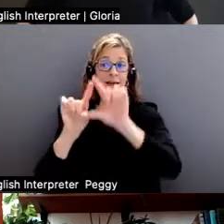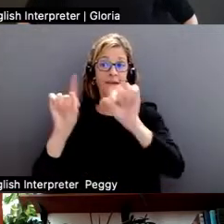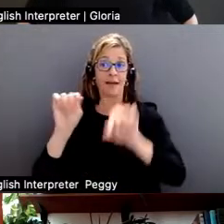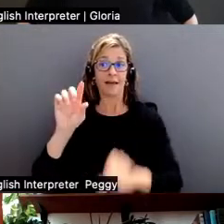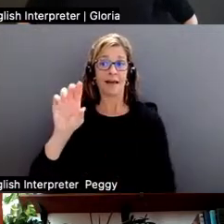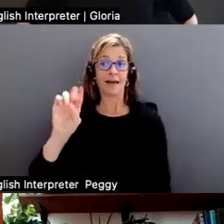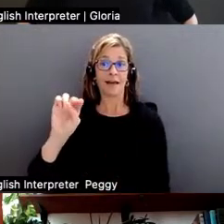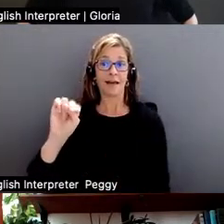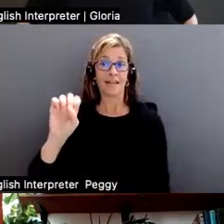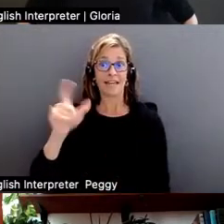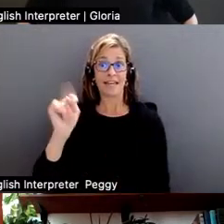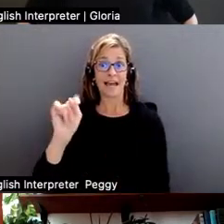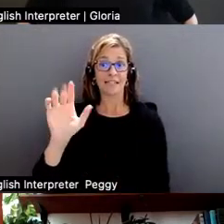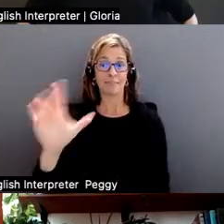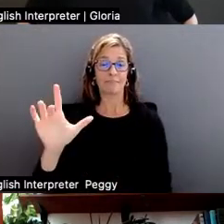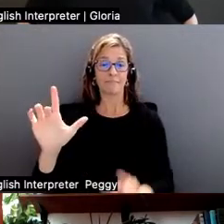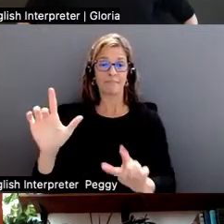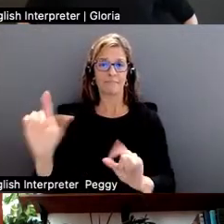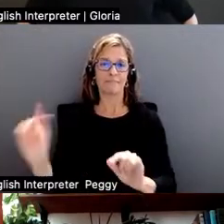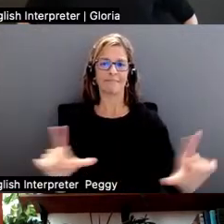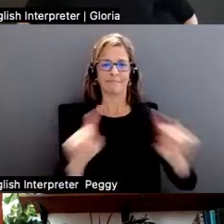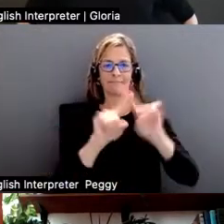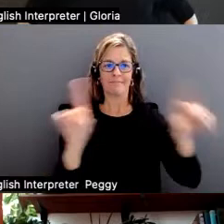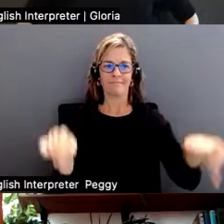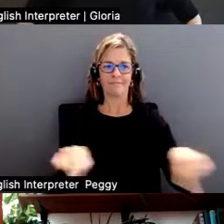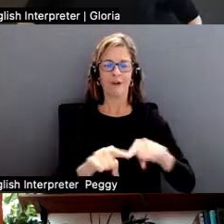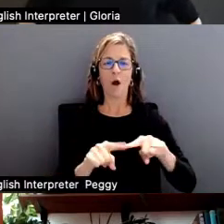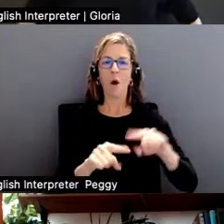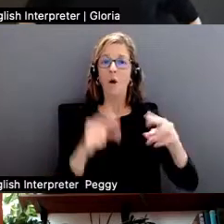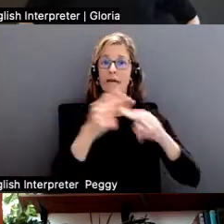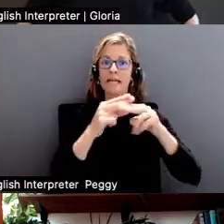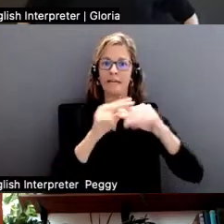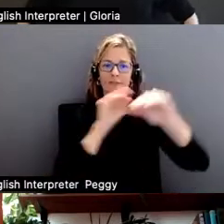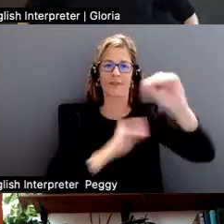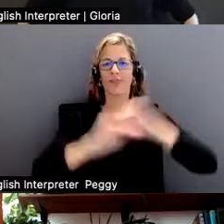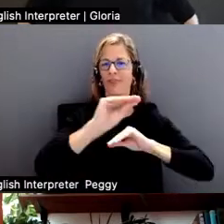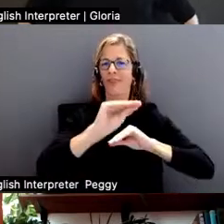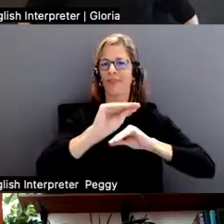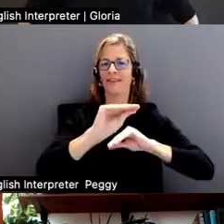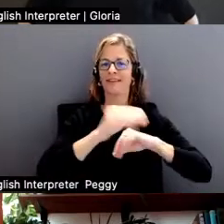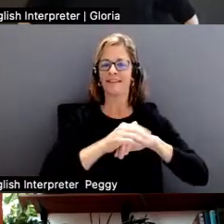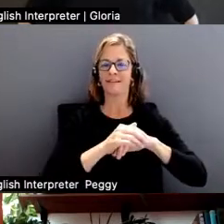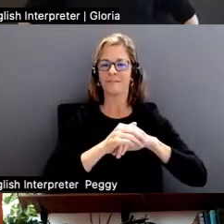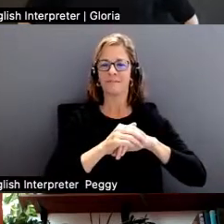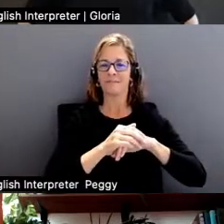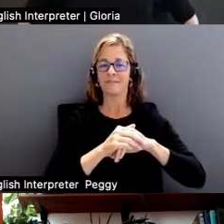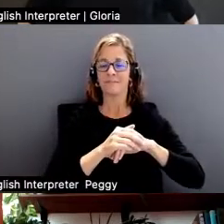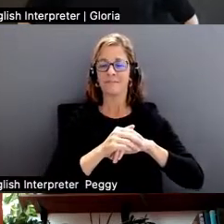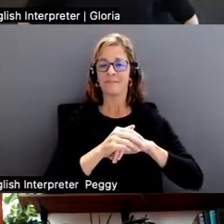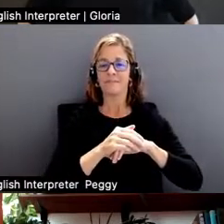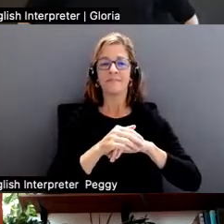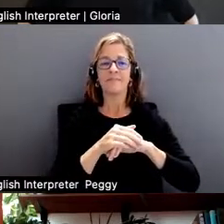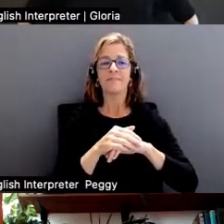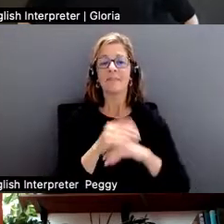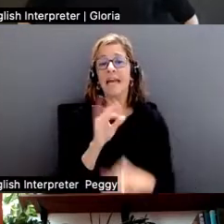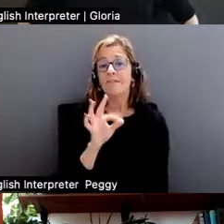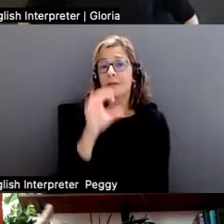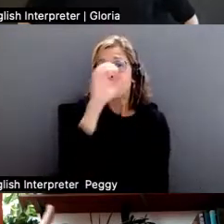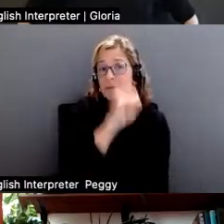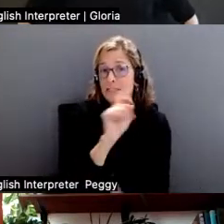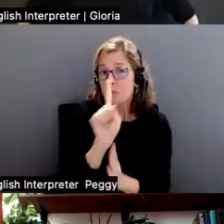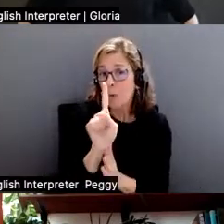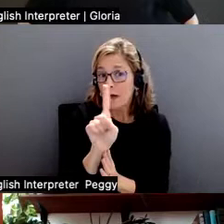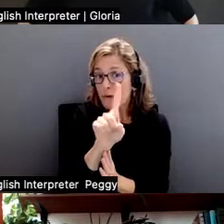up here, you can see that the places have changed. So even if they didn't get one question,